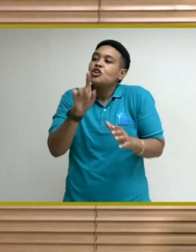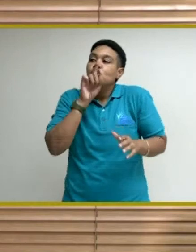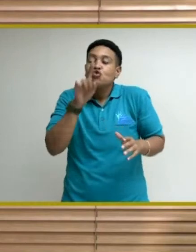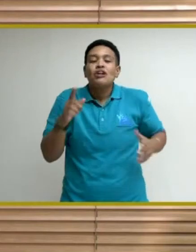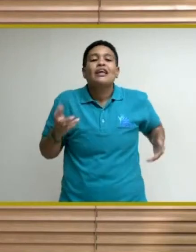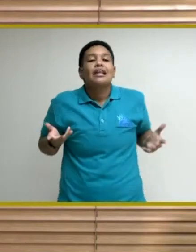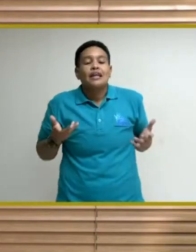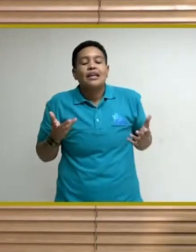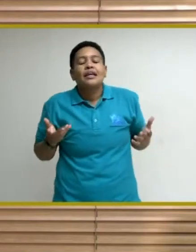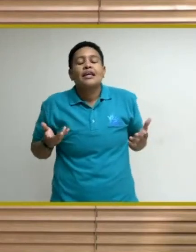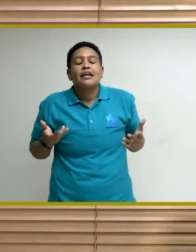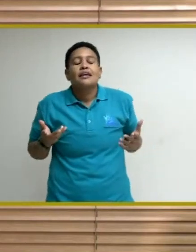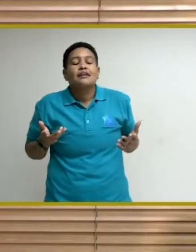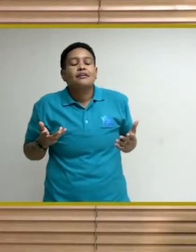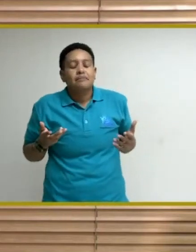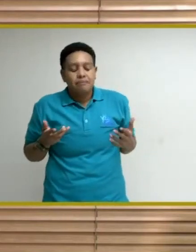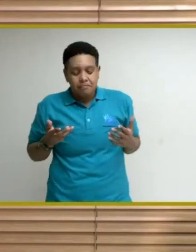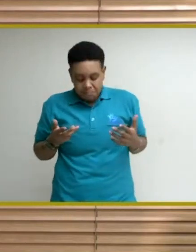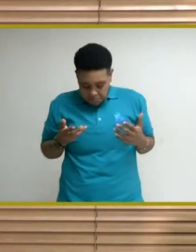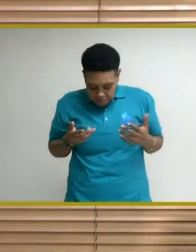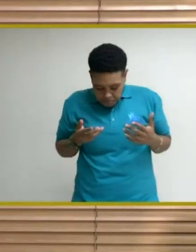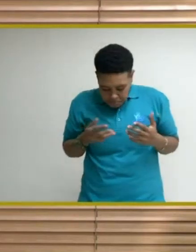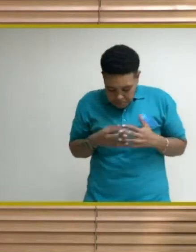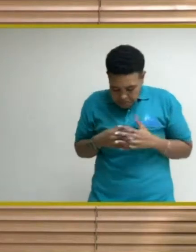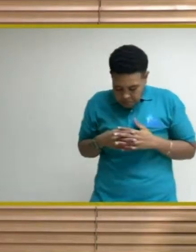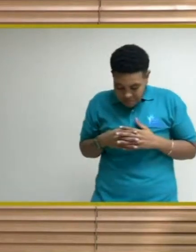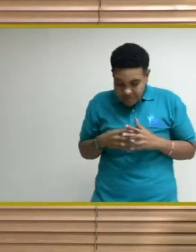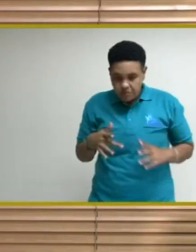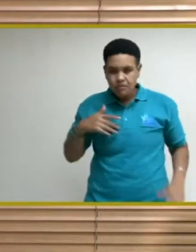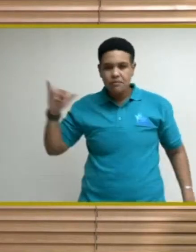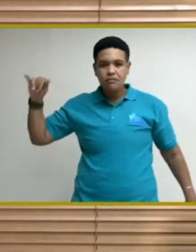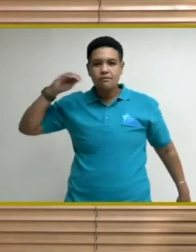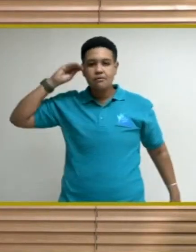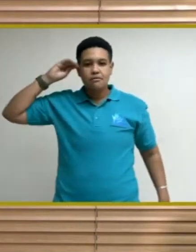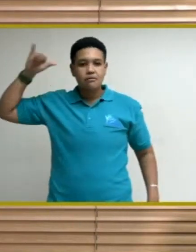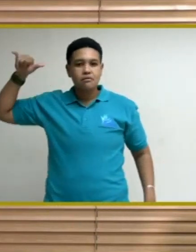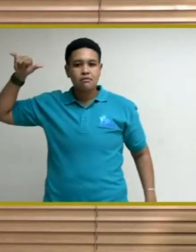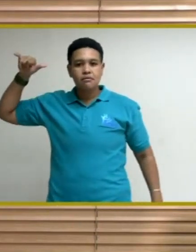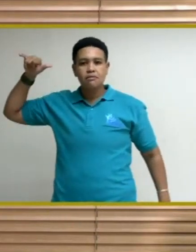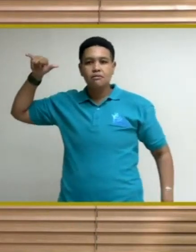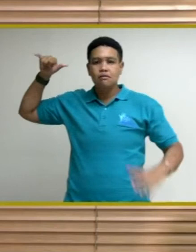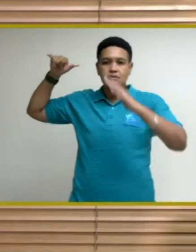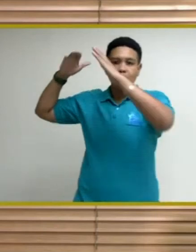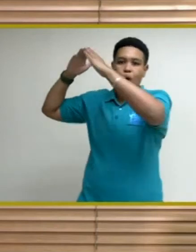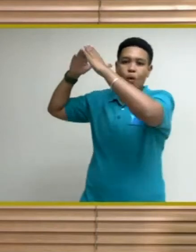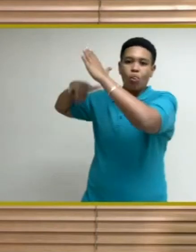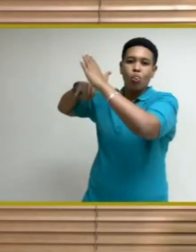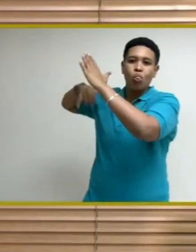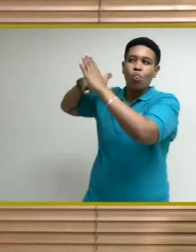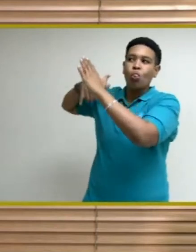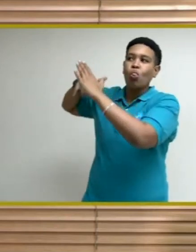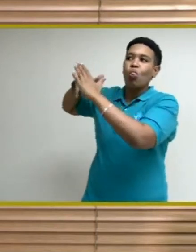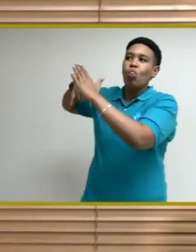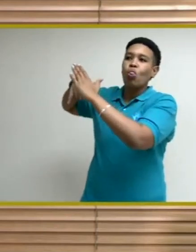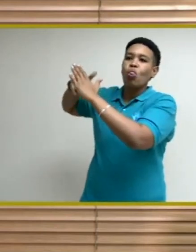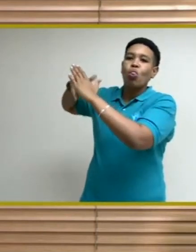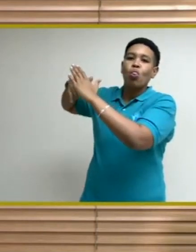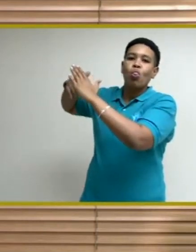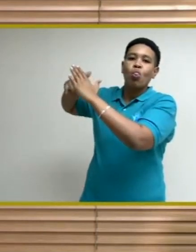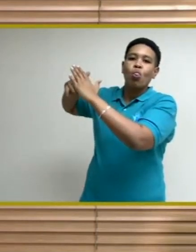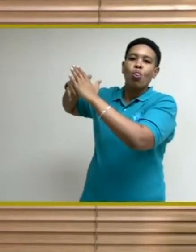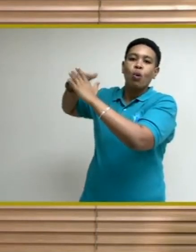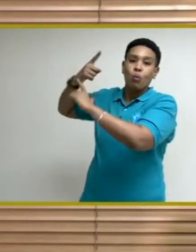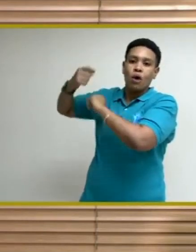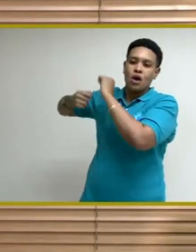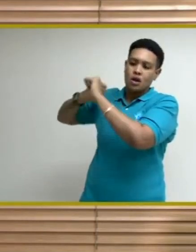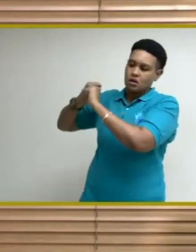be restricted in this unusual way over a year will take its toll.